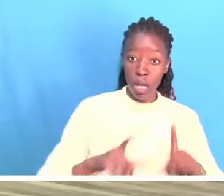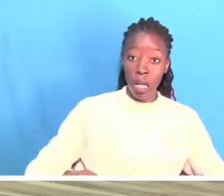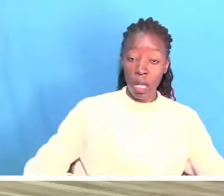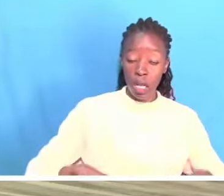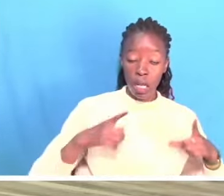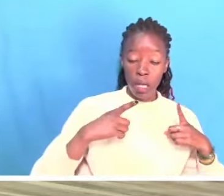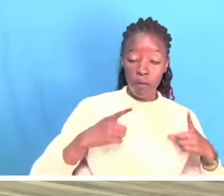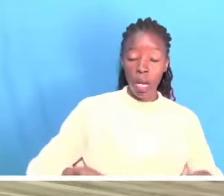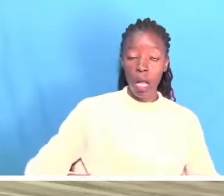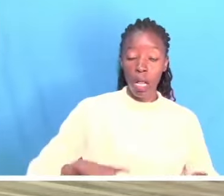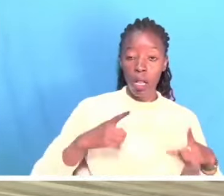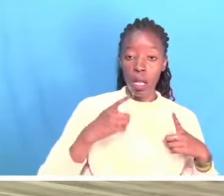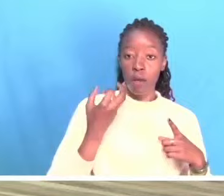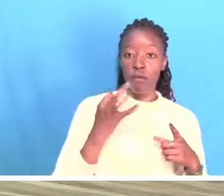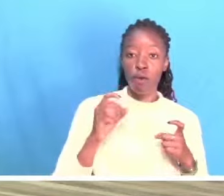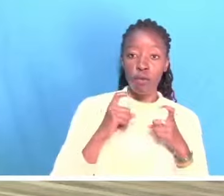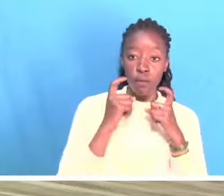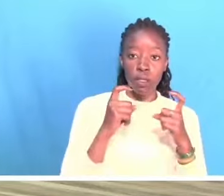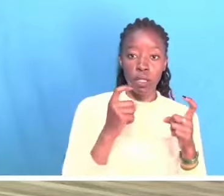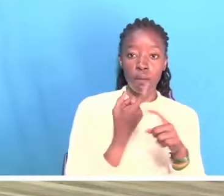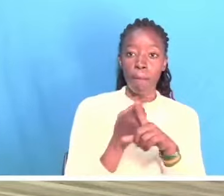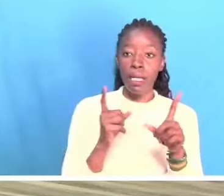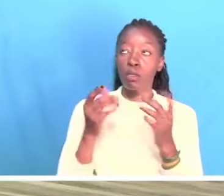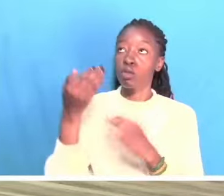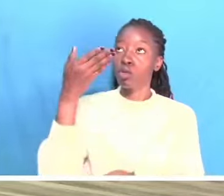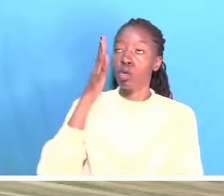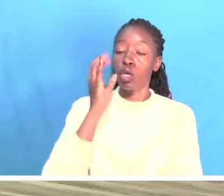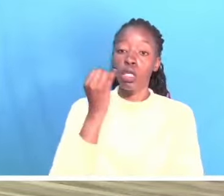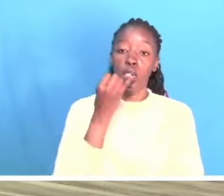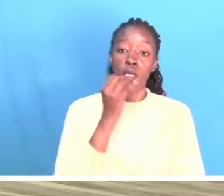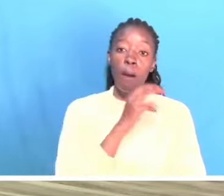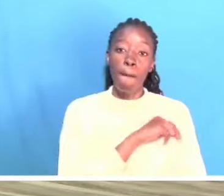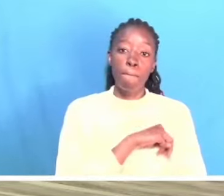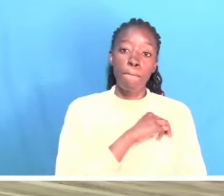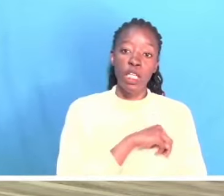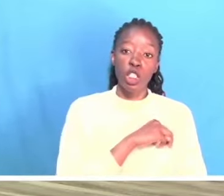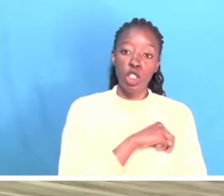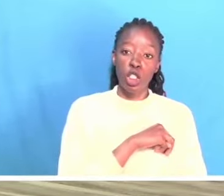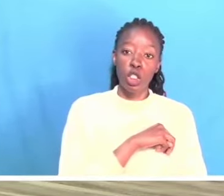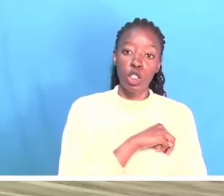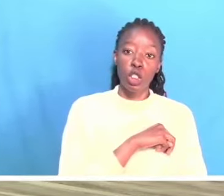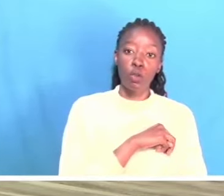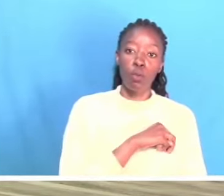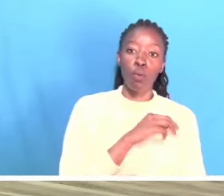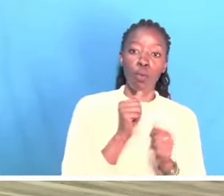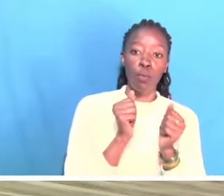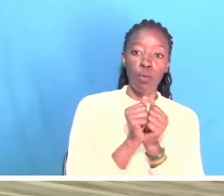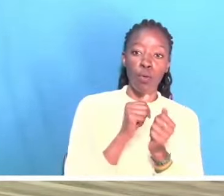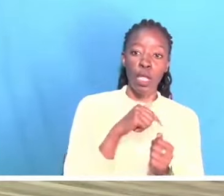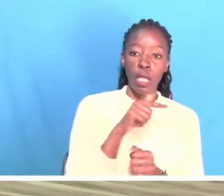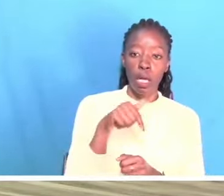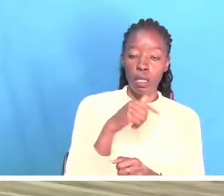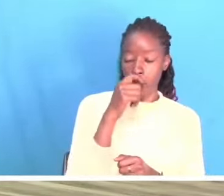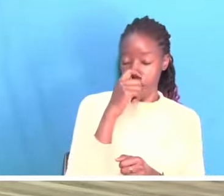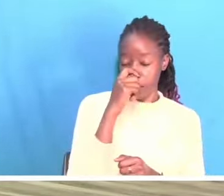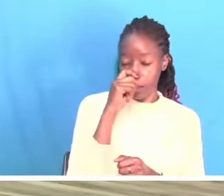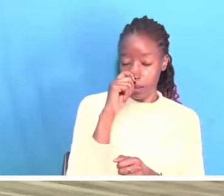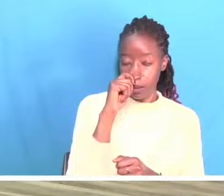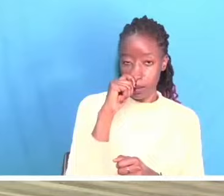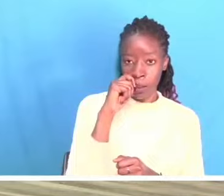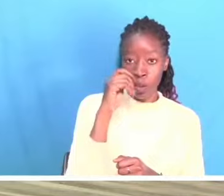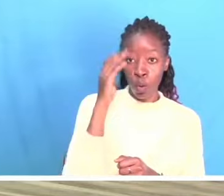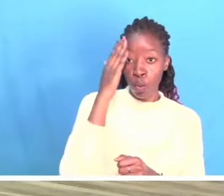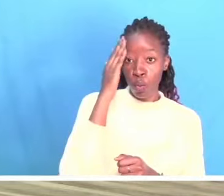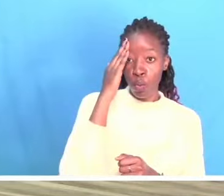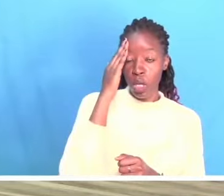sin. But God is still patient with us. We have known preachers in this town who perform miracles, but